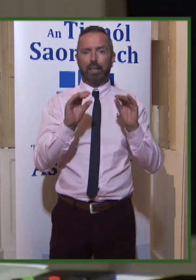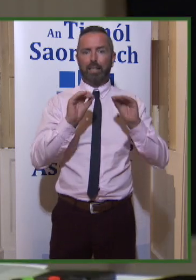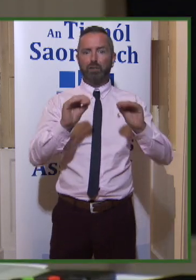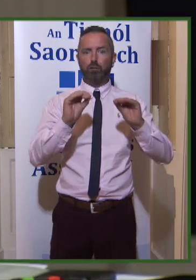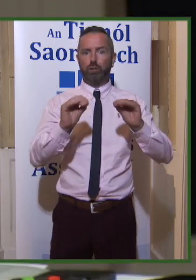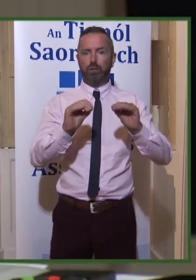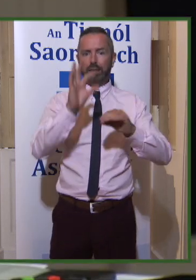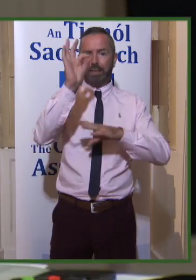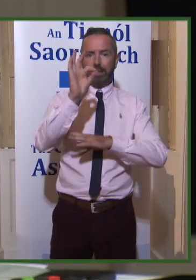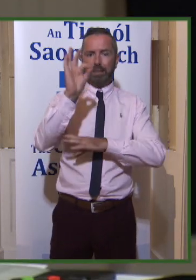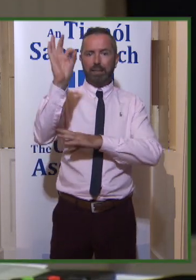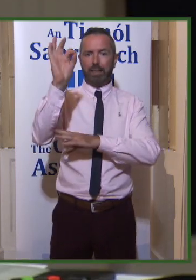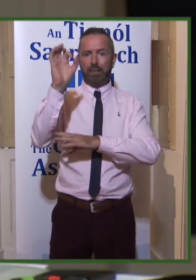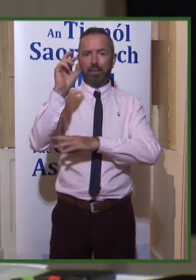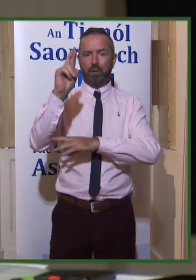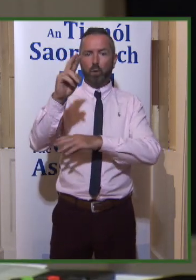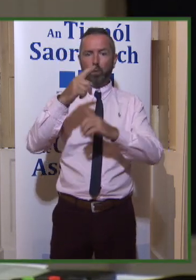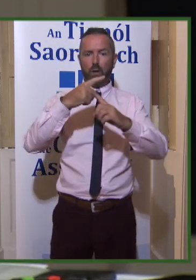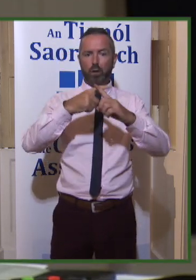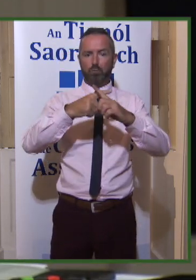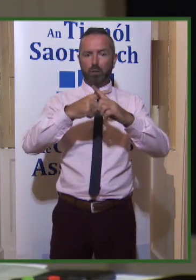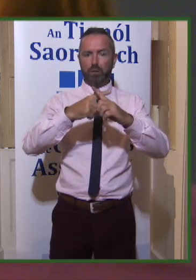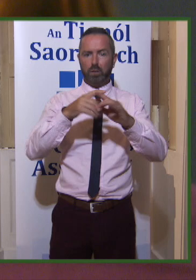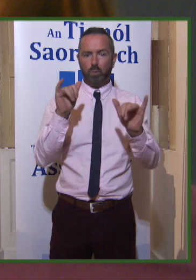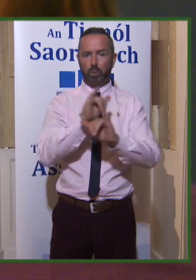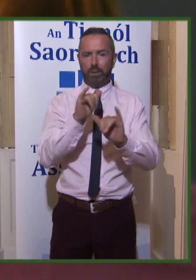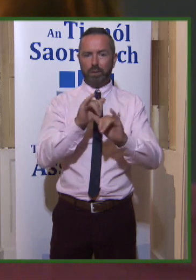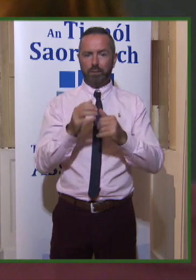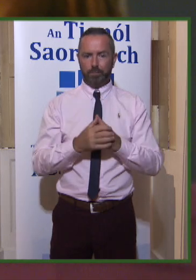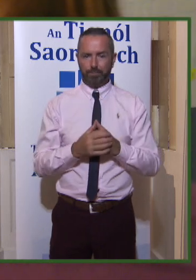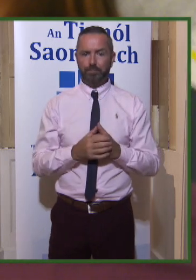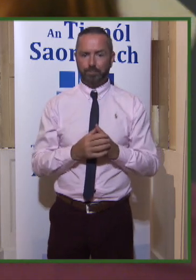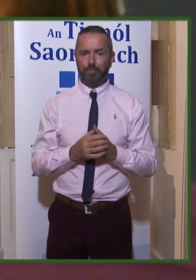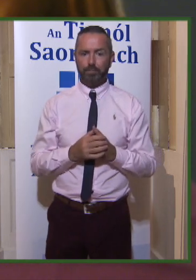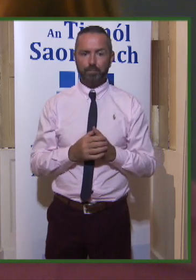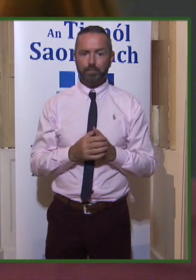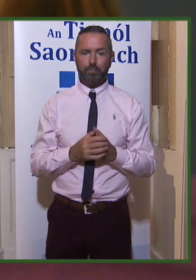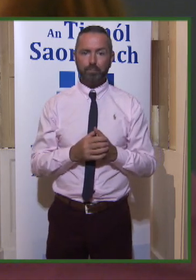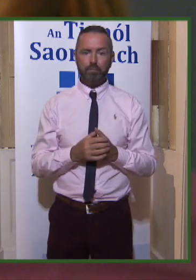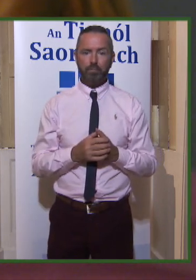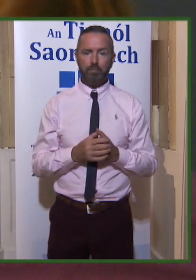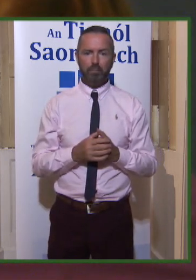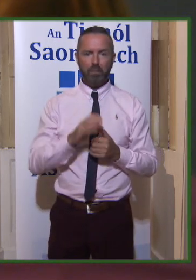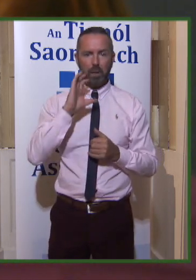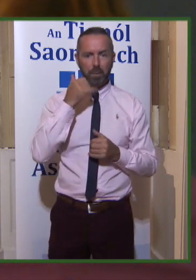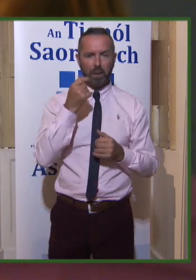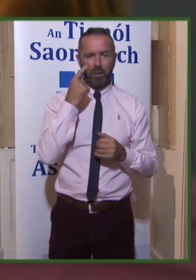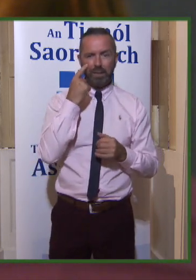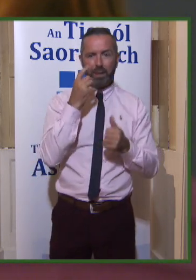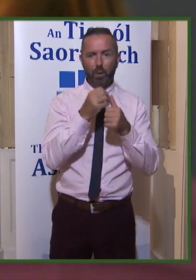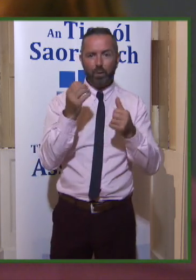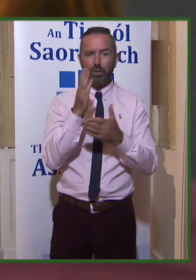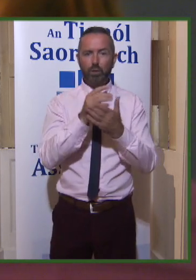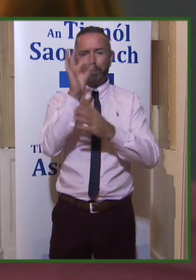tick, or is it a tick? Or an X. Or an X. Yeah. Either or. There's combination going on. Yeah. So Okay. there's